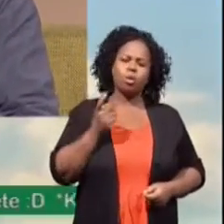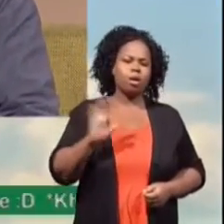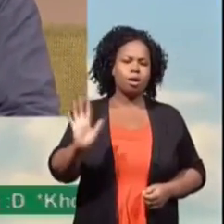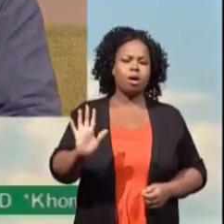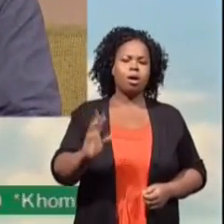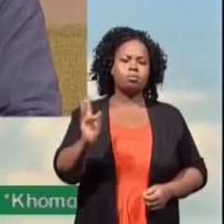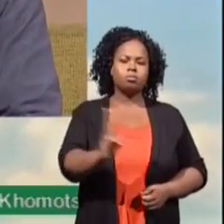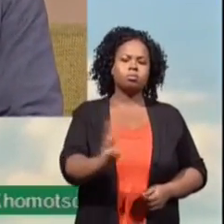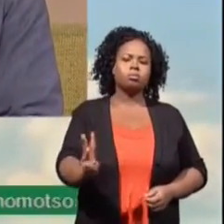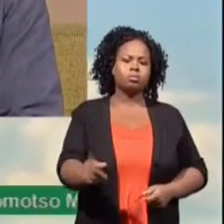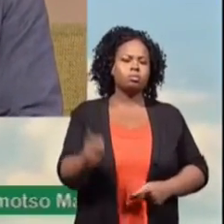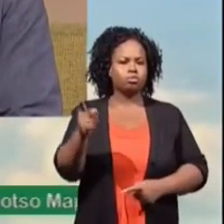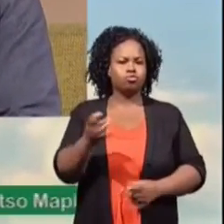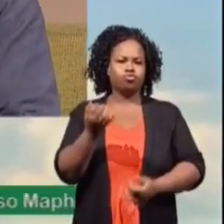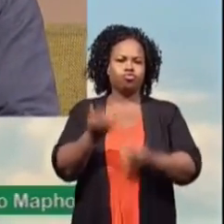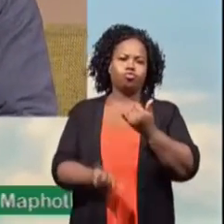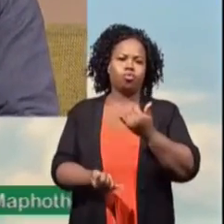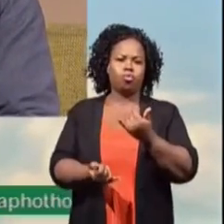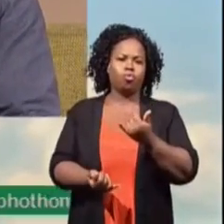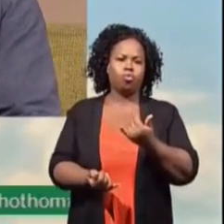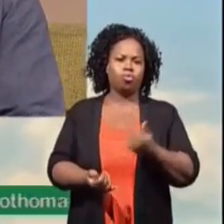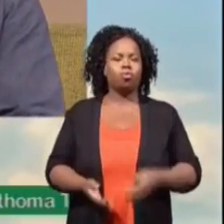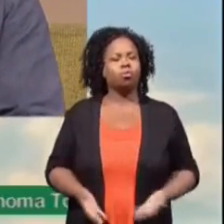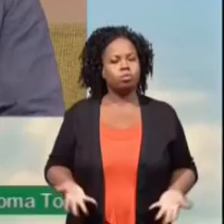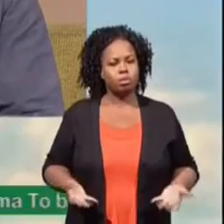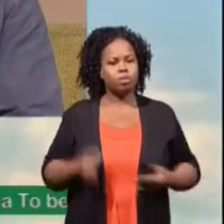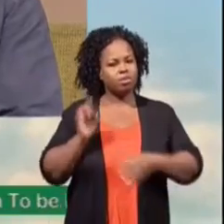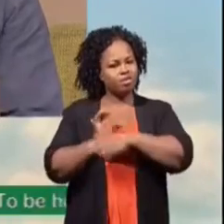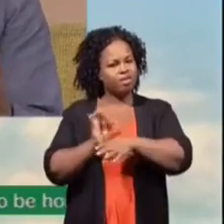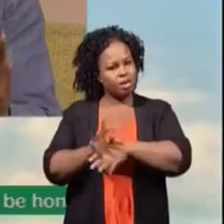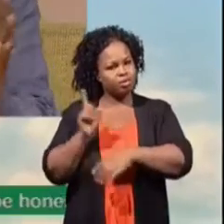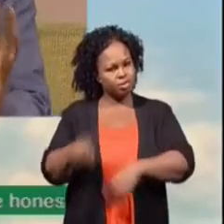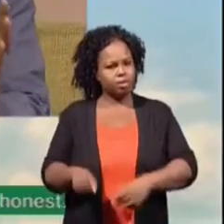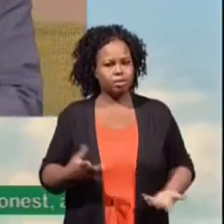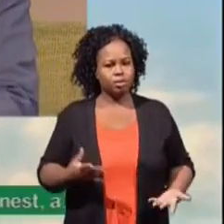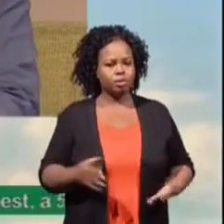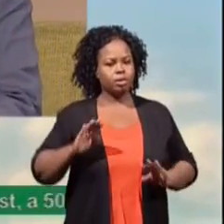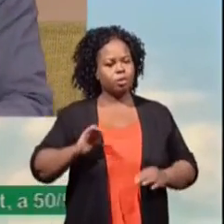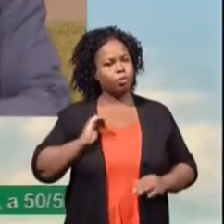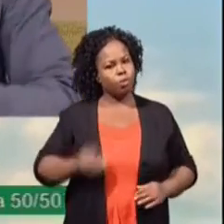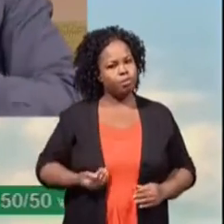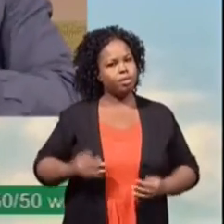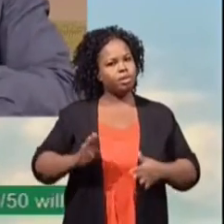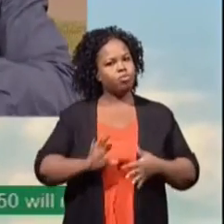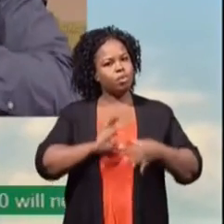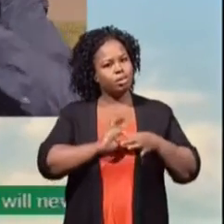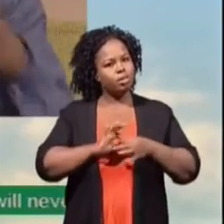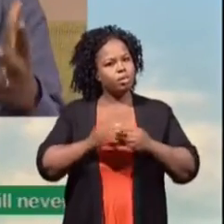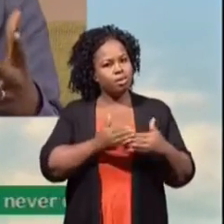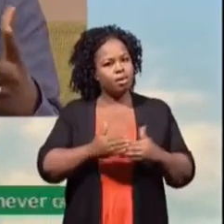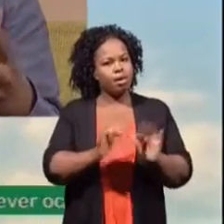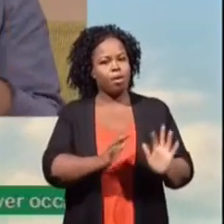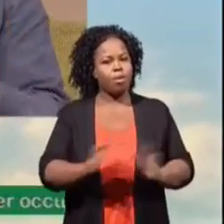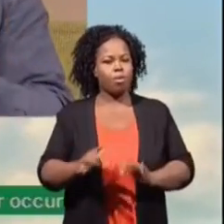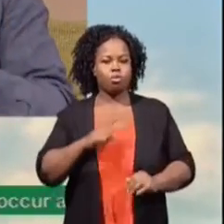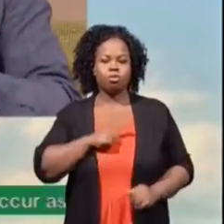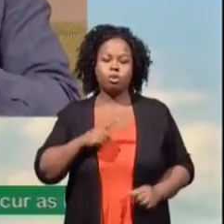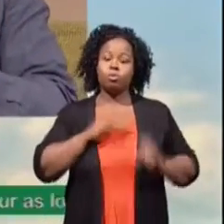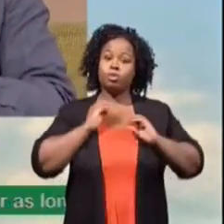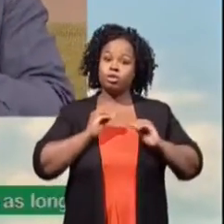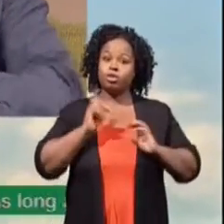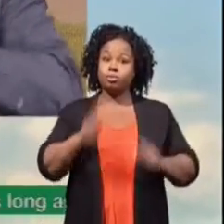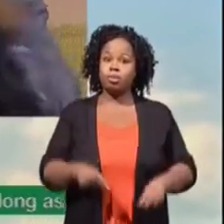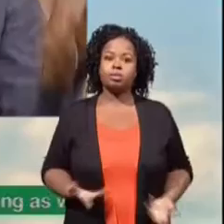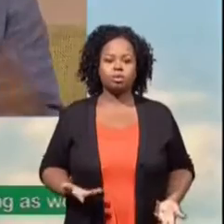nzani babakubiza wathi hayi ndoda this is not how to do it then umfazi ubanjwa ngendlela so ngoba kumele